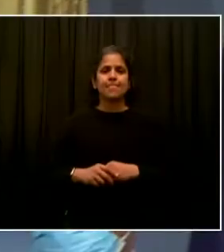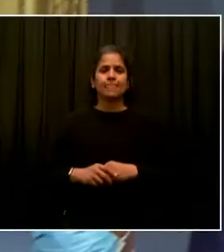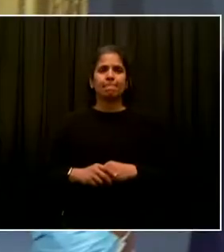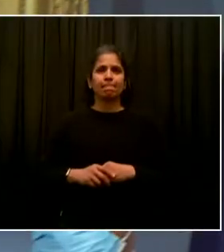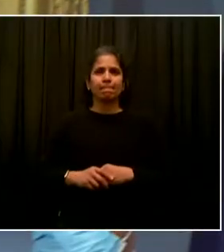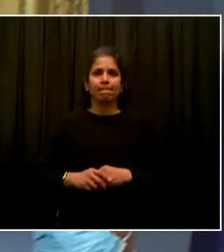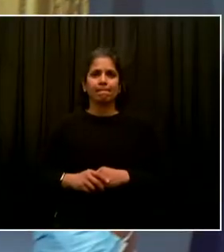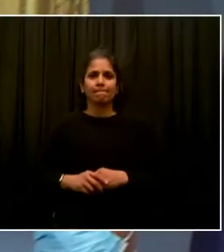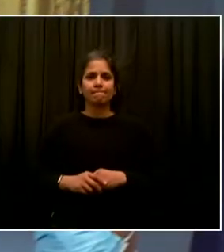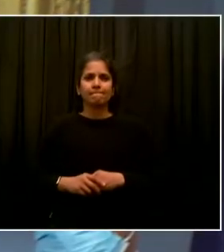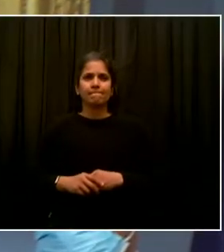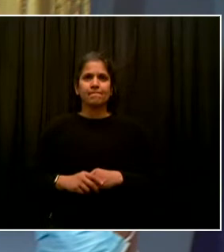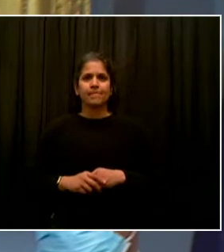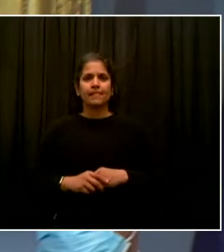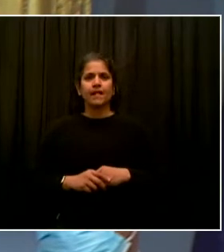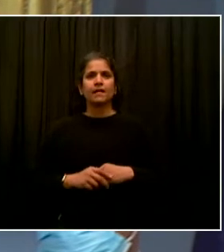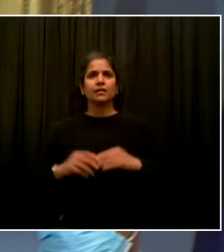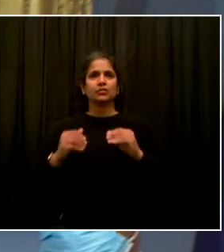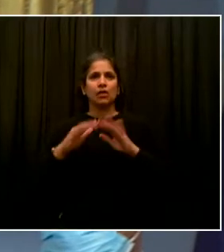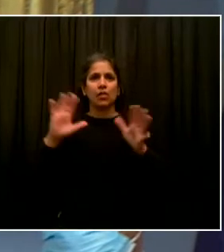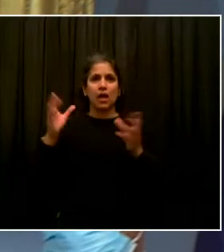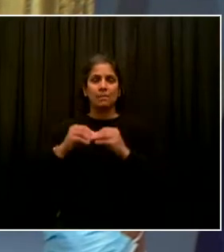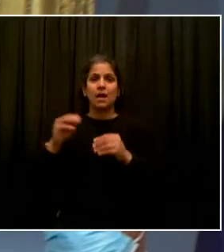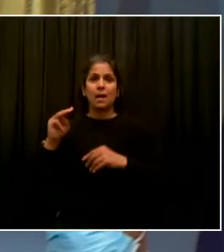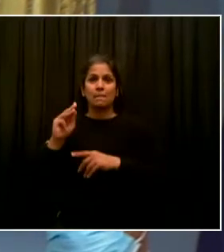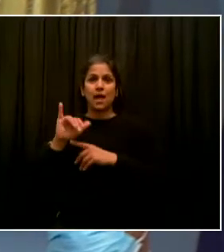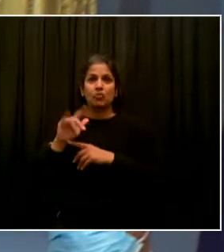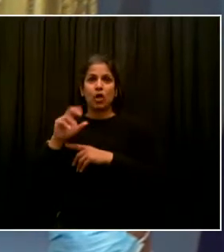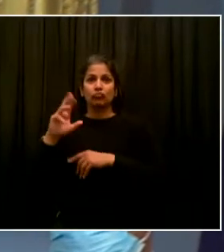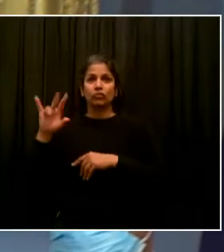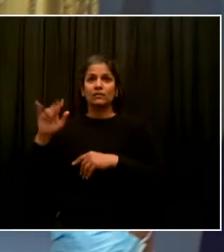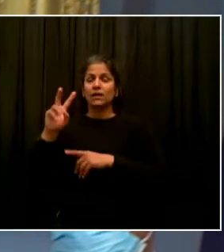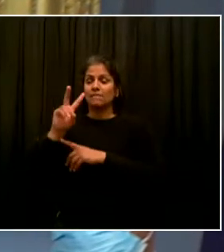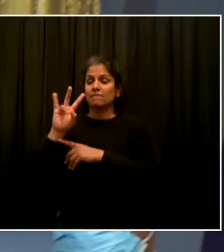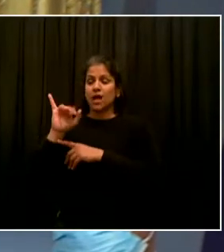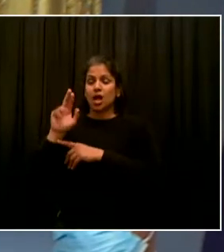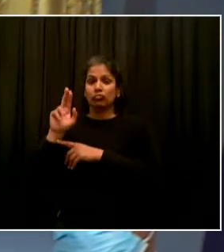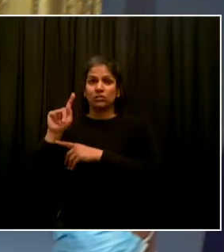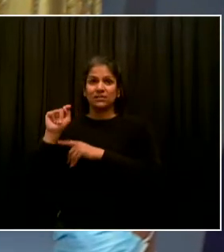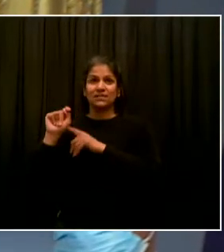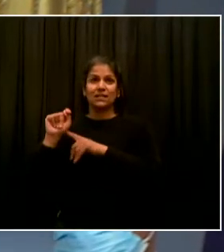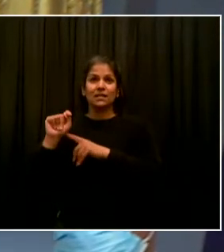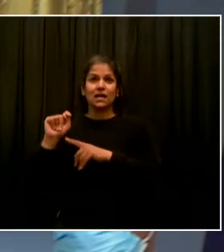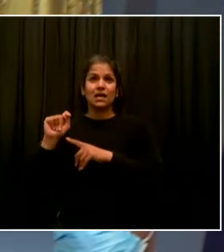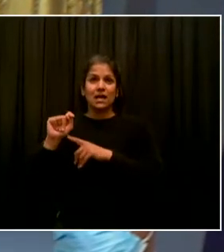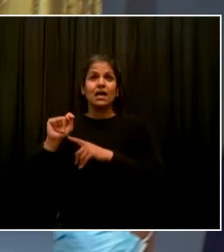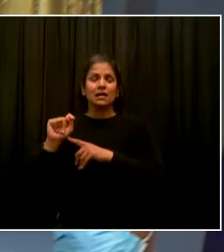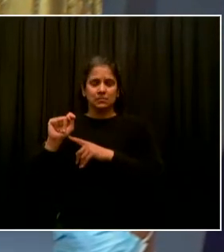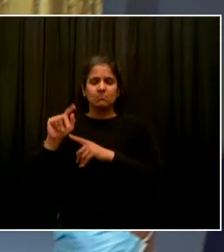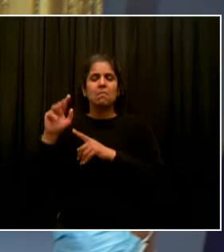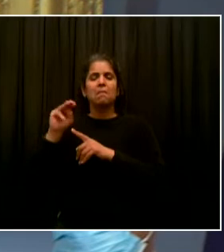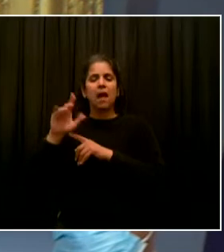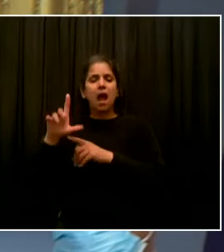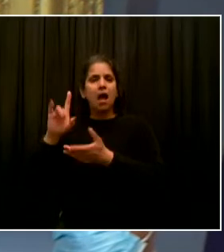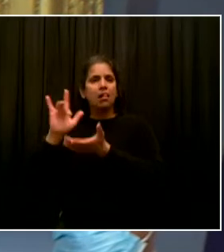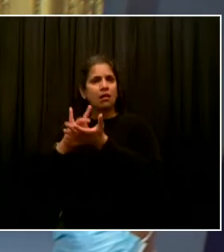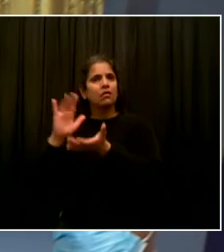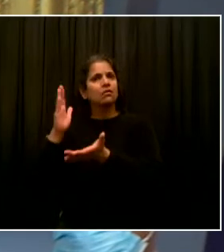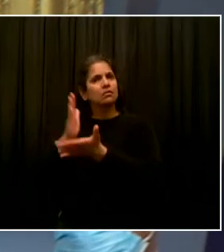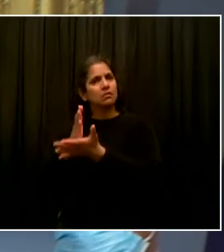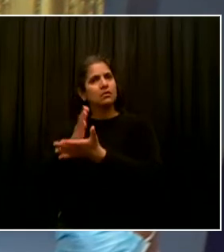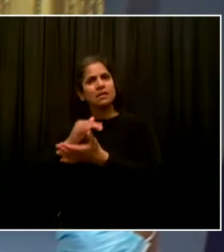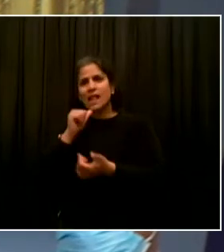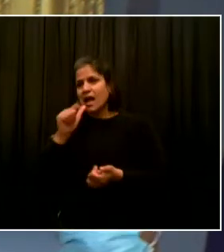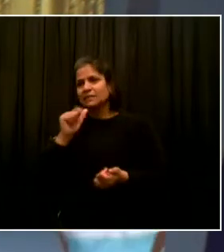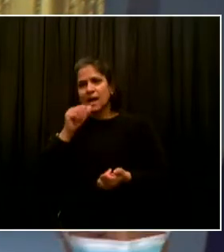general, the Omicron variant and subvariants have been, in general, milder on balance. That doesn't mean that's true